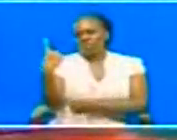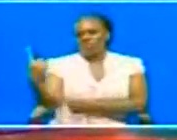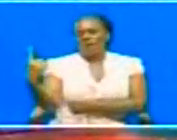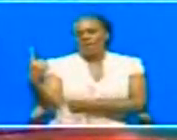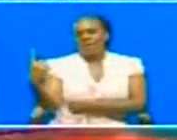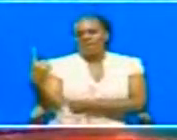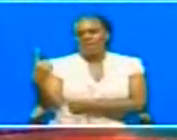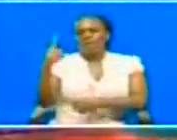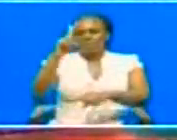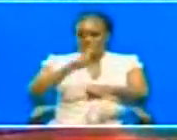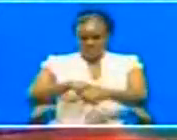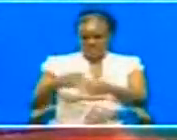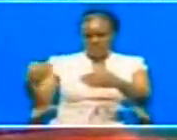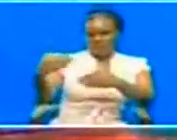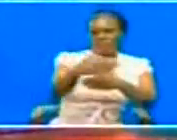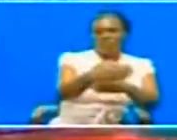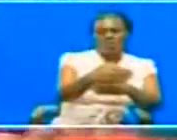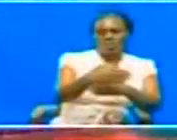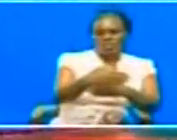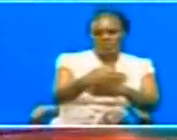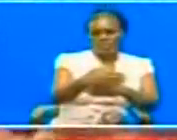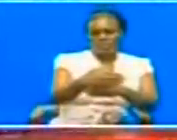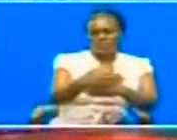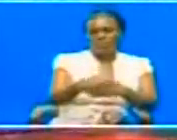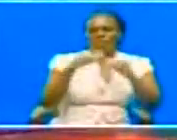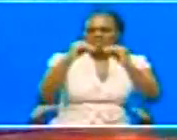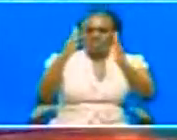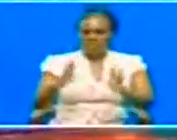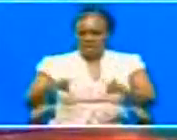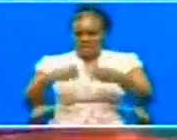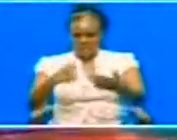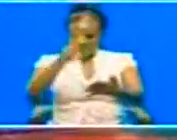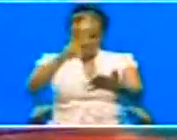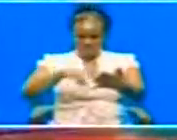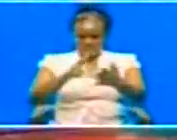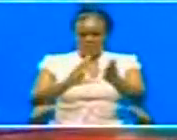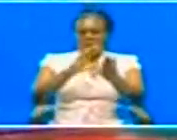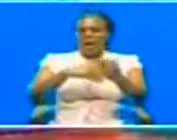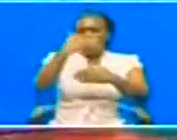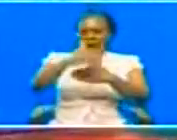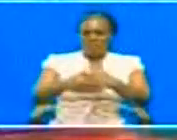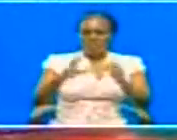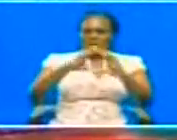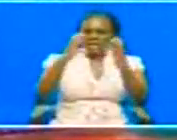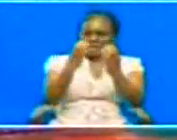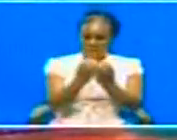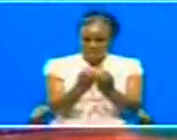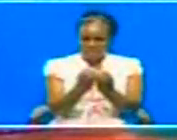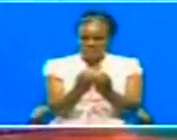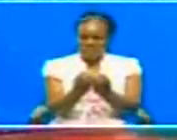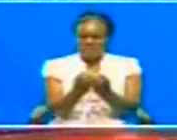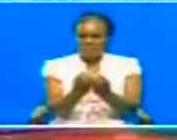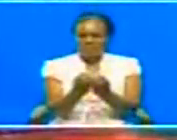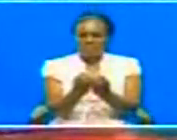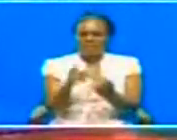sit in the front. Let the teachers give him notes after the class. So for close up, you see, if this you ask Grace to